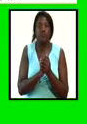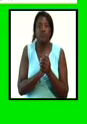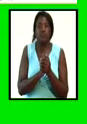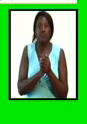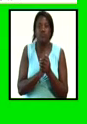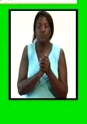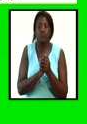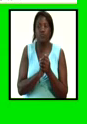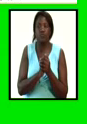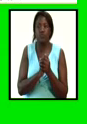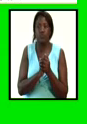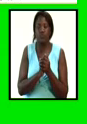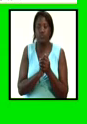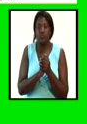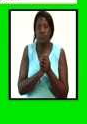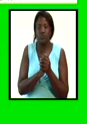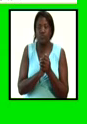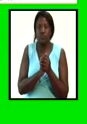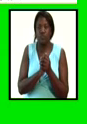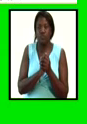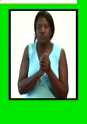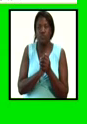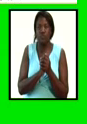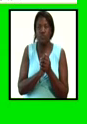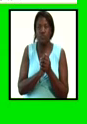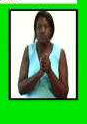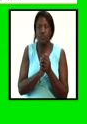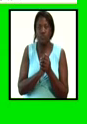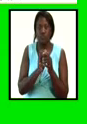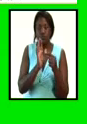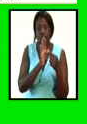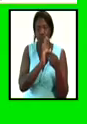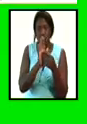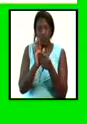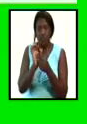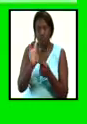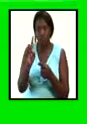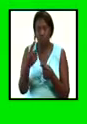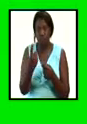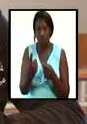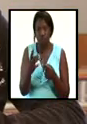dog's tail, the tail belongs to the dog. That shows ownership.